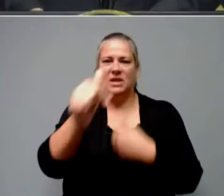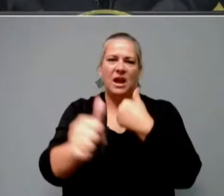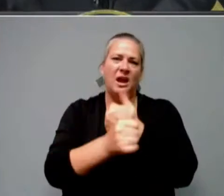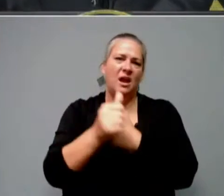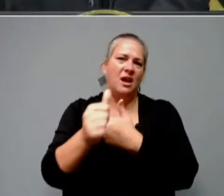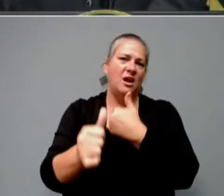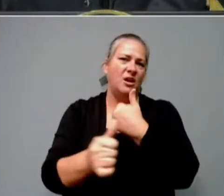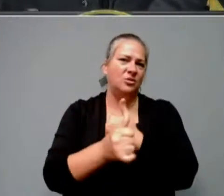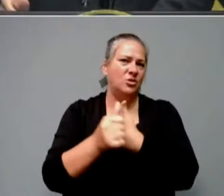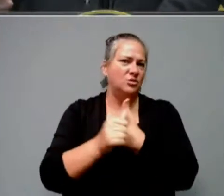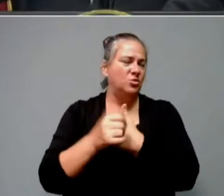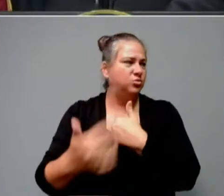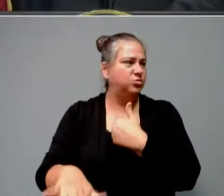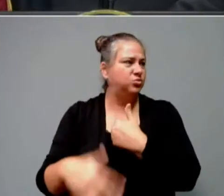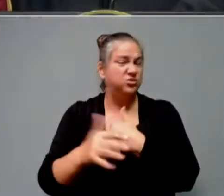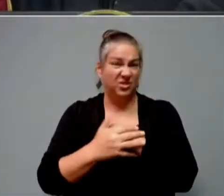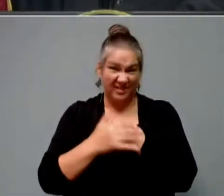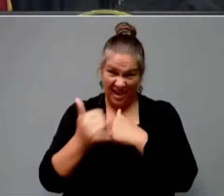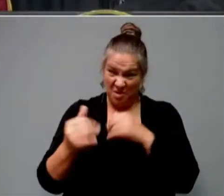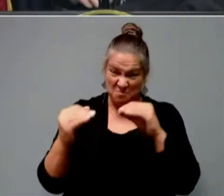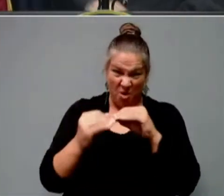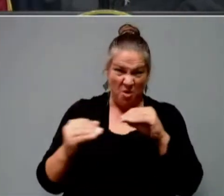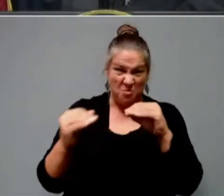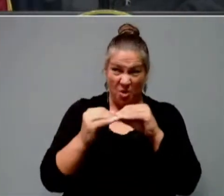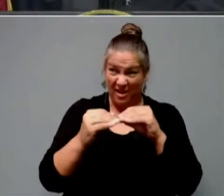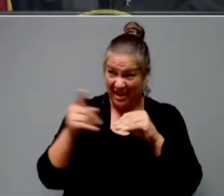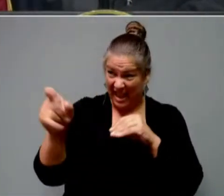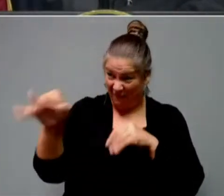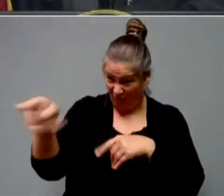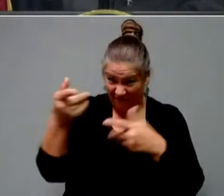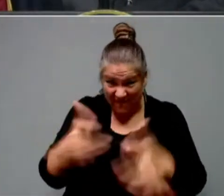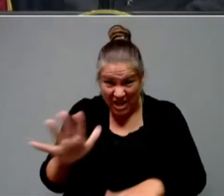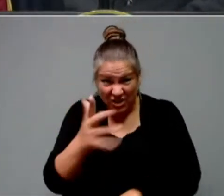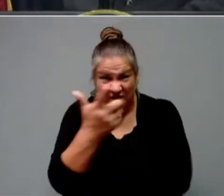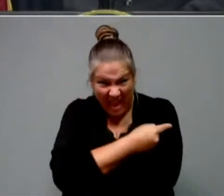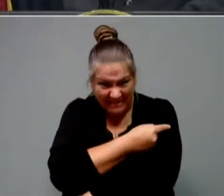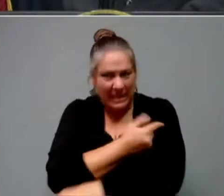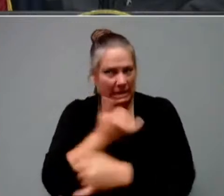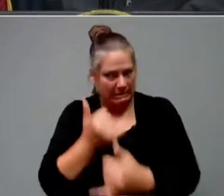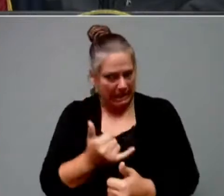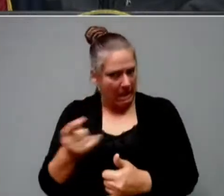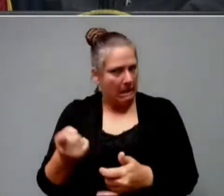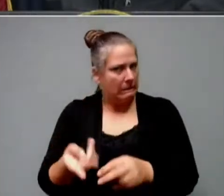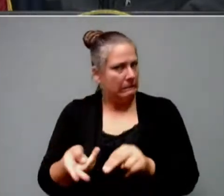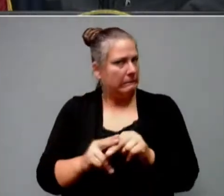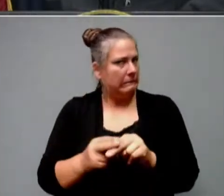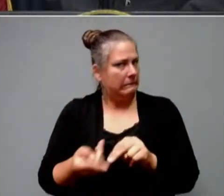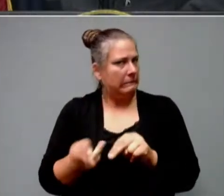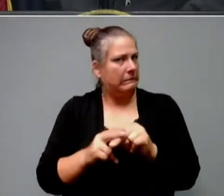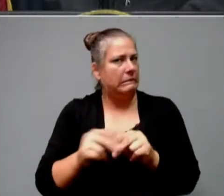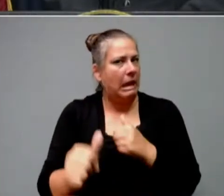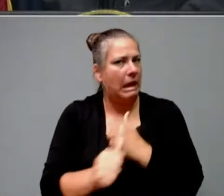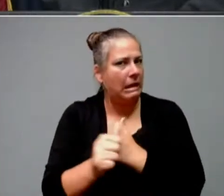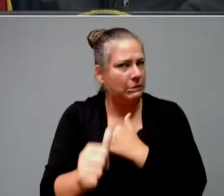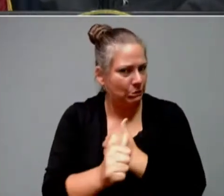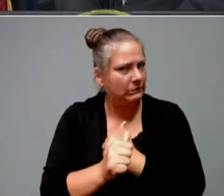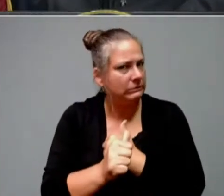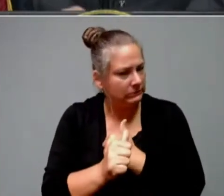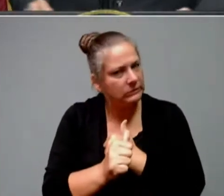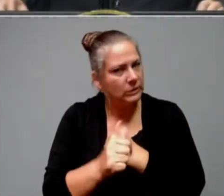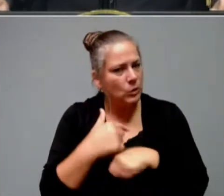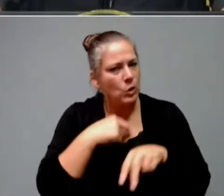that is getting more dangerous for the vaccinated. Just look at the cases week by week as we look at this